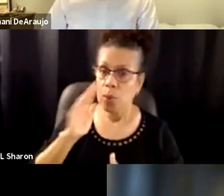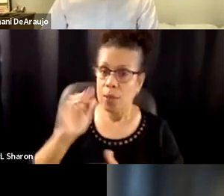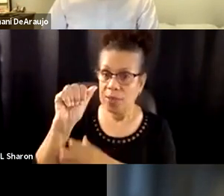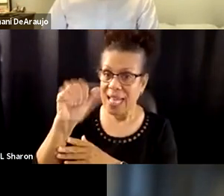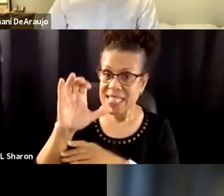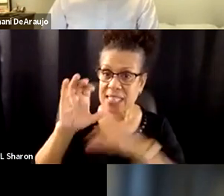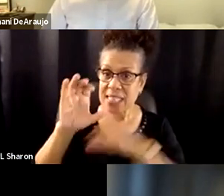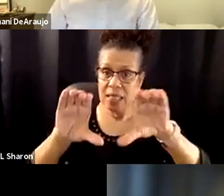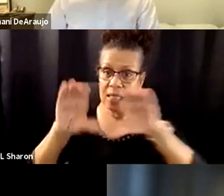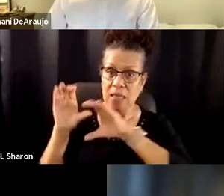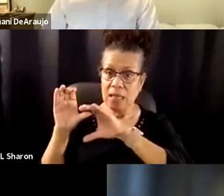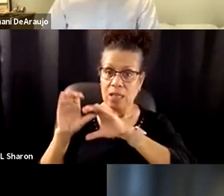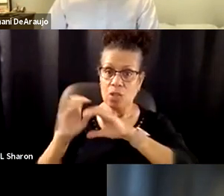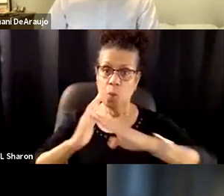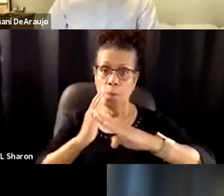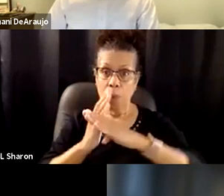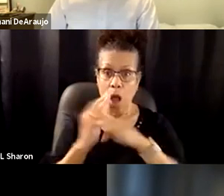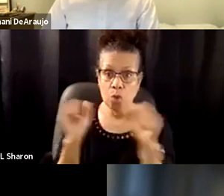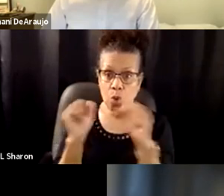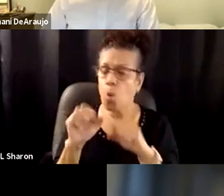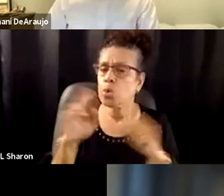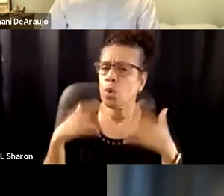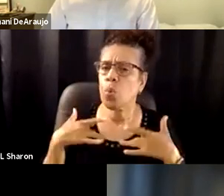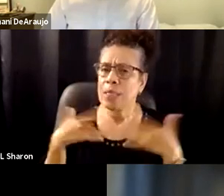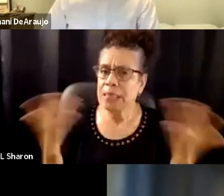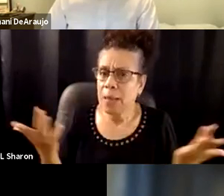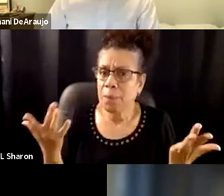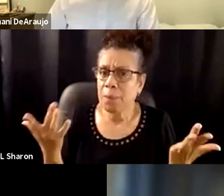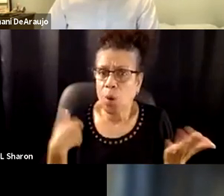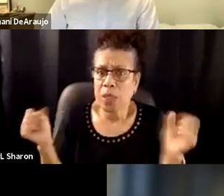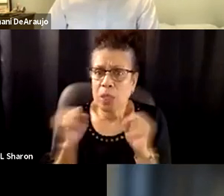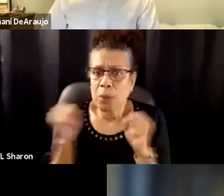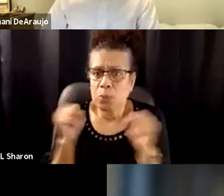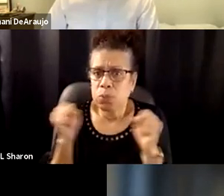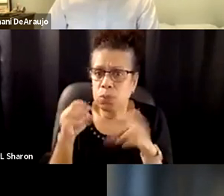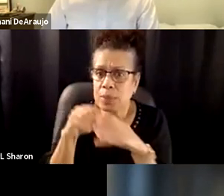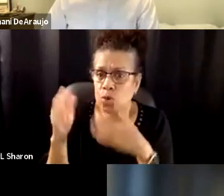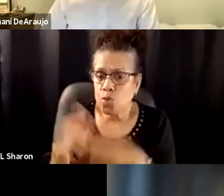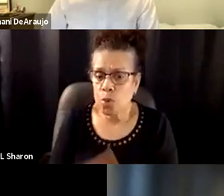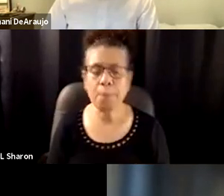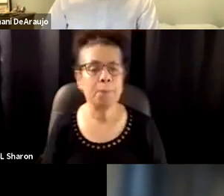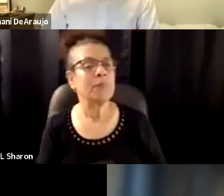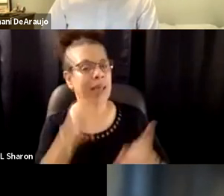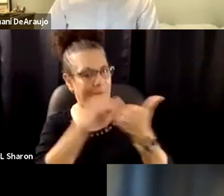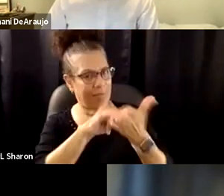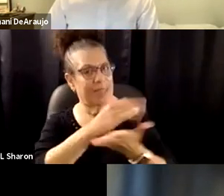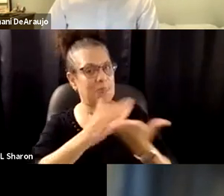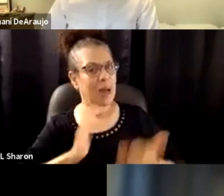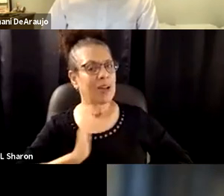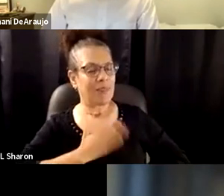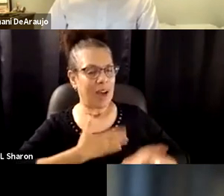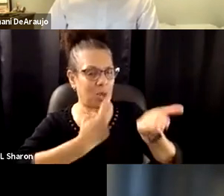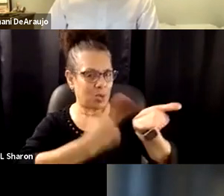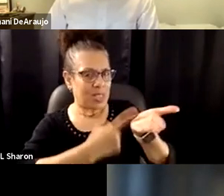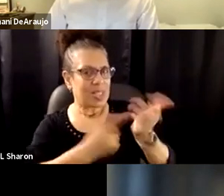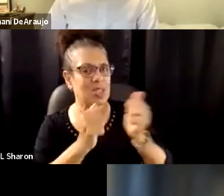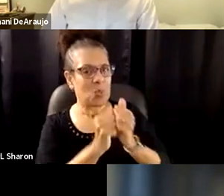winter to stop the cold from coming in or what's going to happen around that um that's going to be part of the conversations we have with the installers um